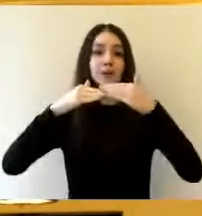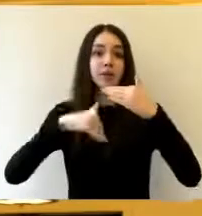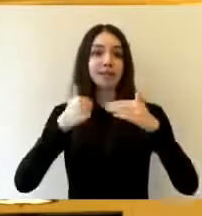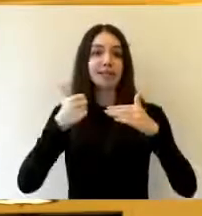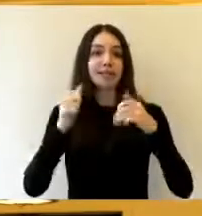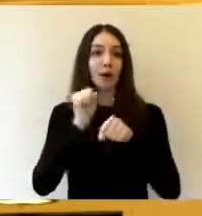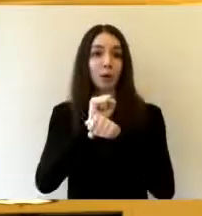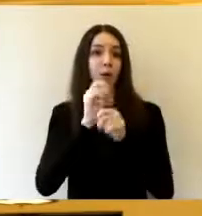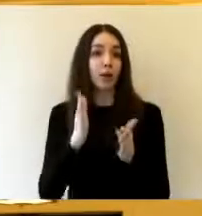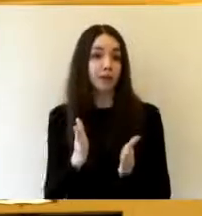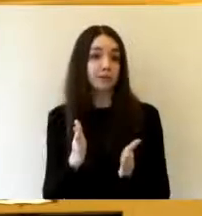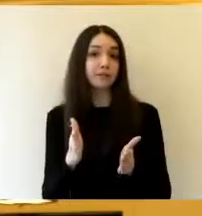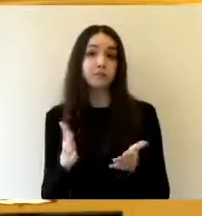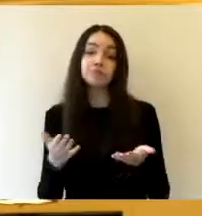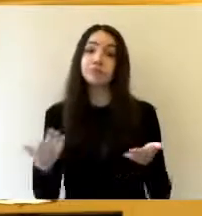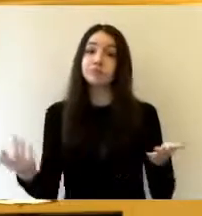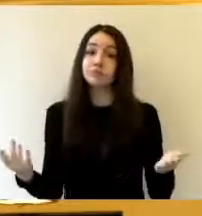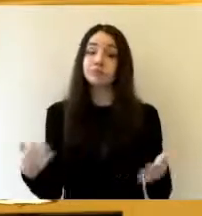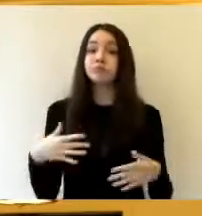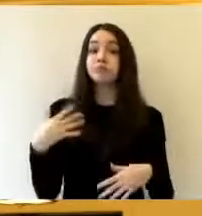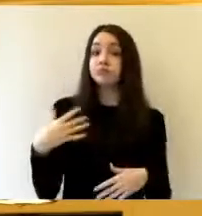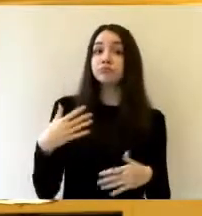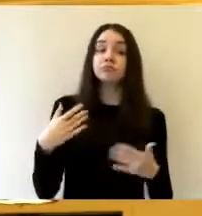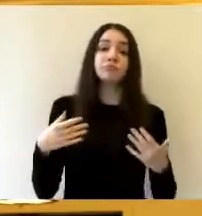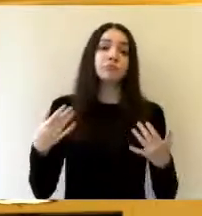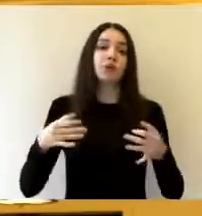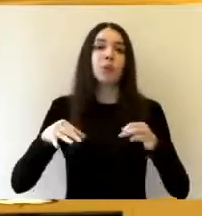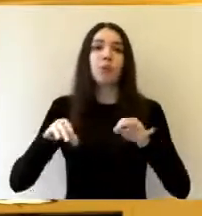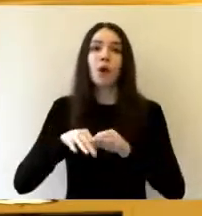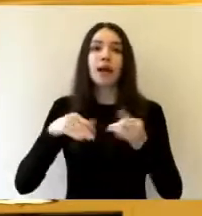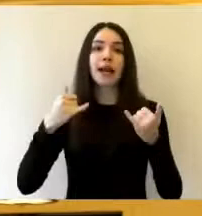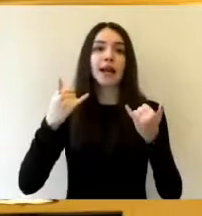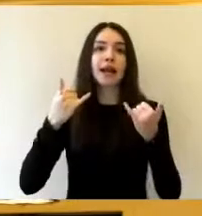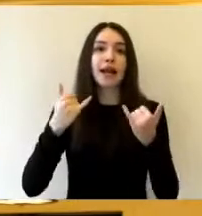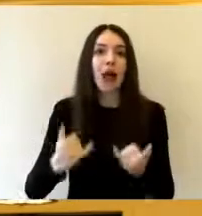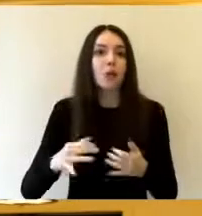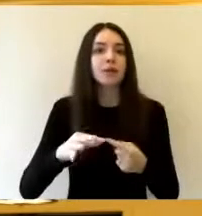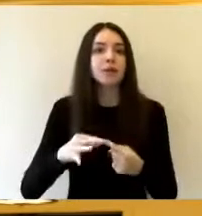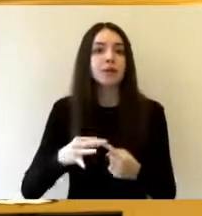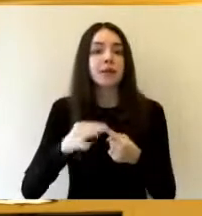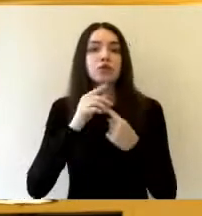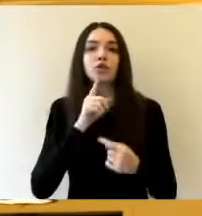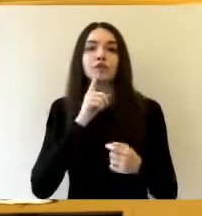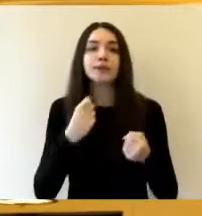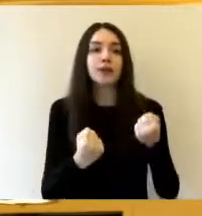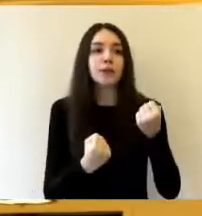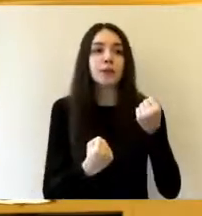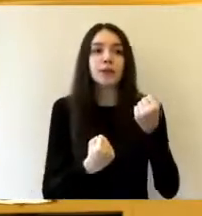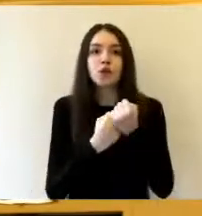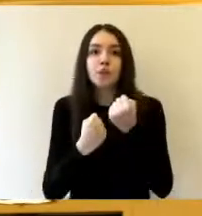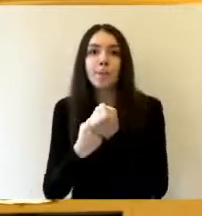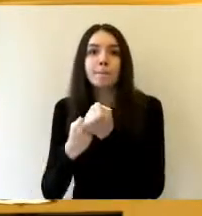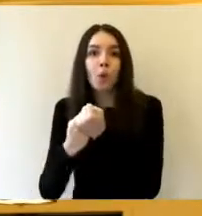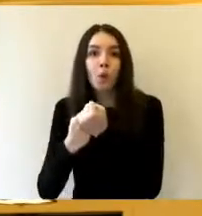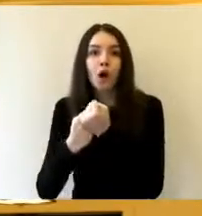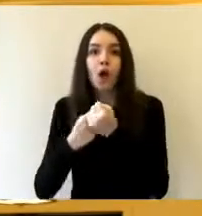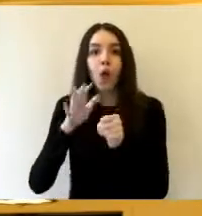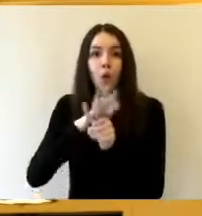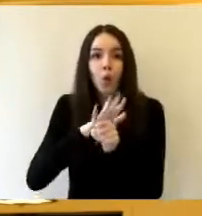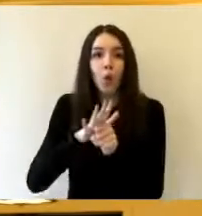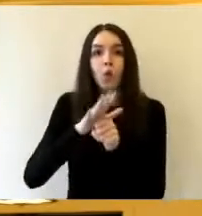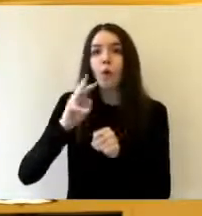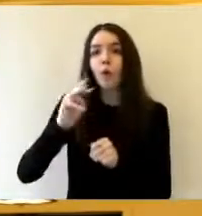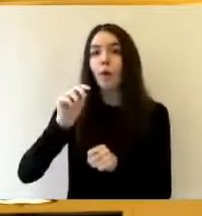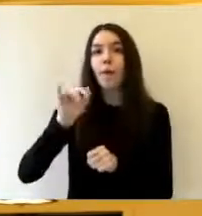so really, it's so important now, more than ever, to really support these local micro businesses that